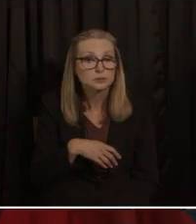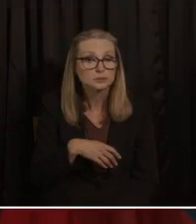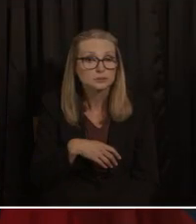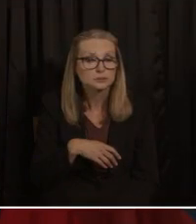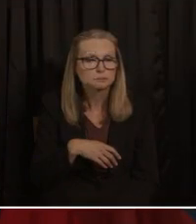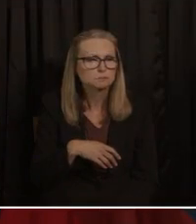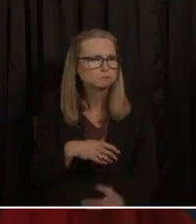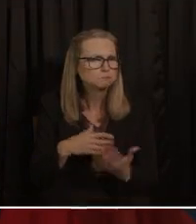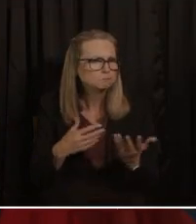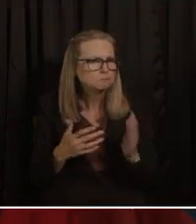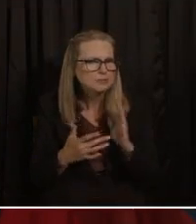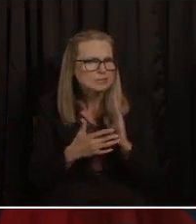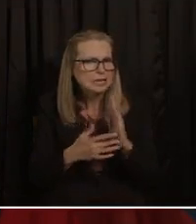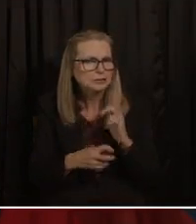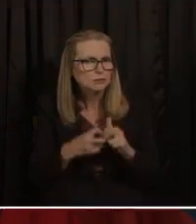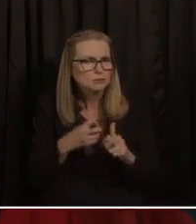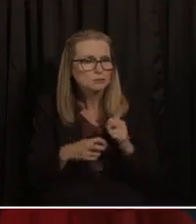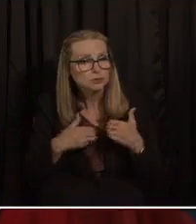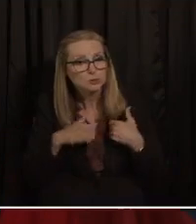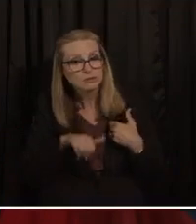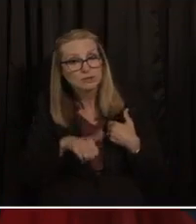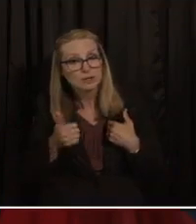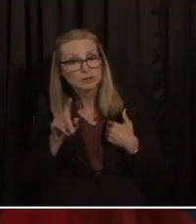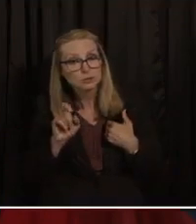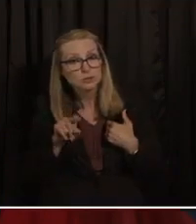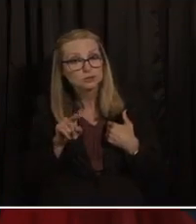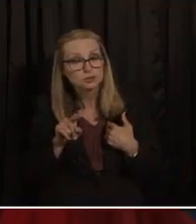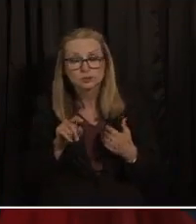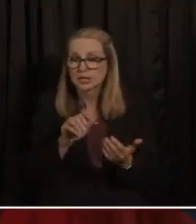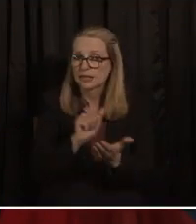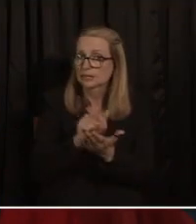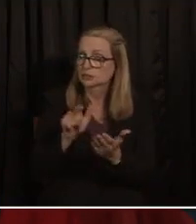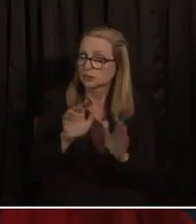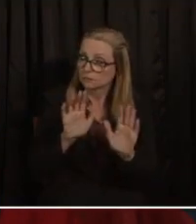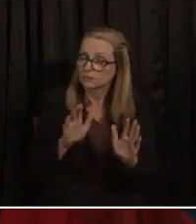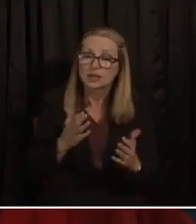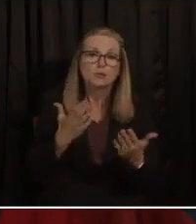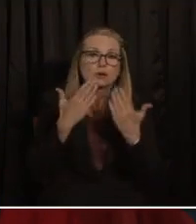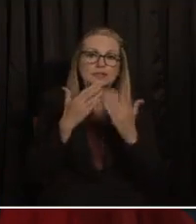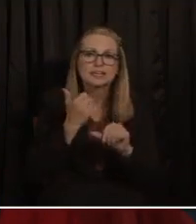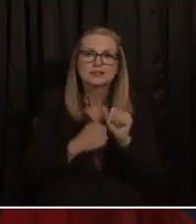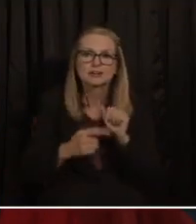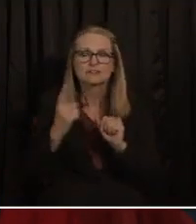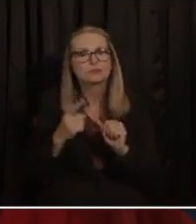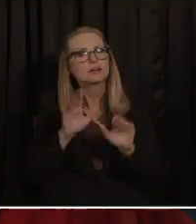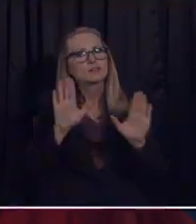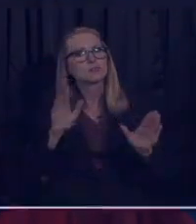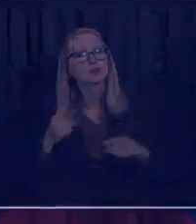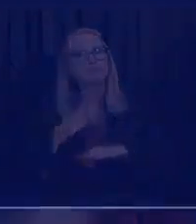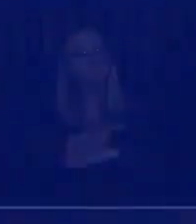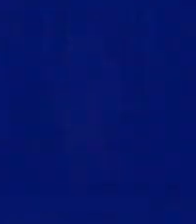Having technical problems. Is there another one? Okay. Thank you all very much. Have a wonderful day. Be safe.